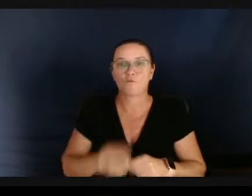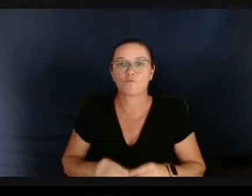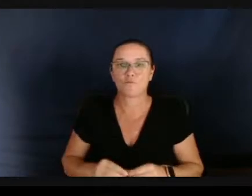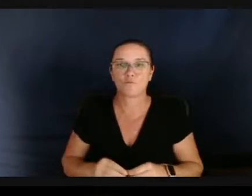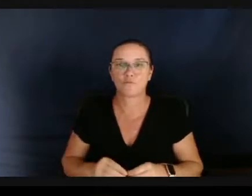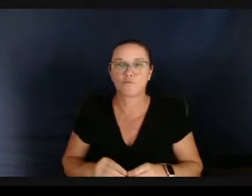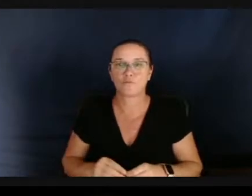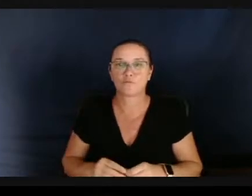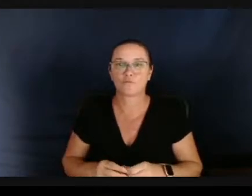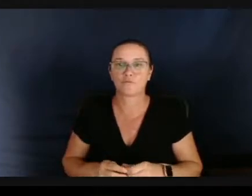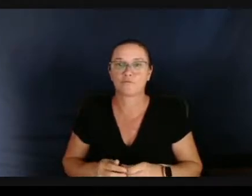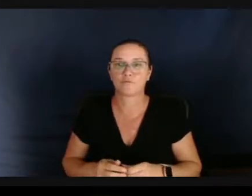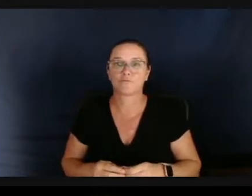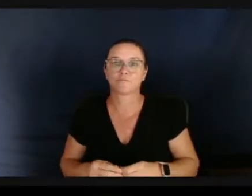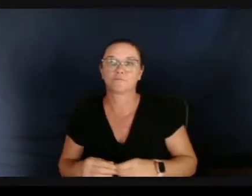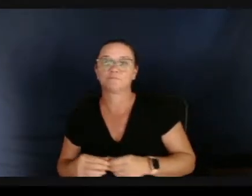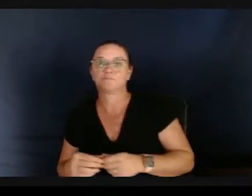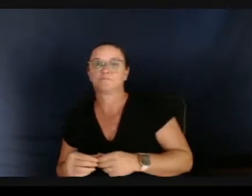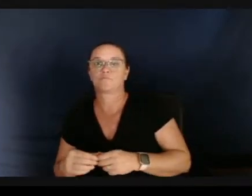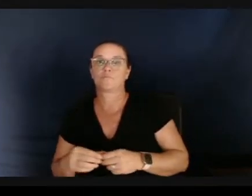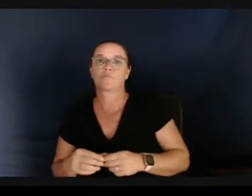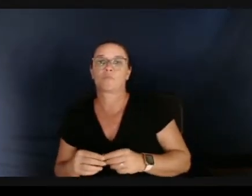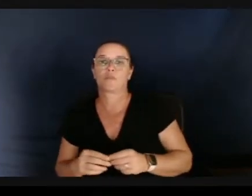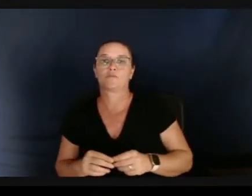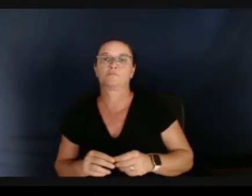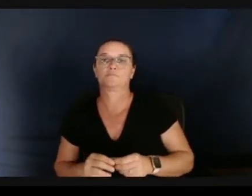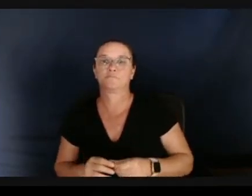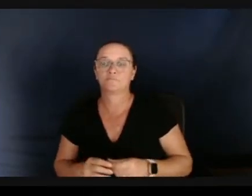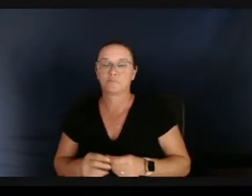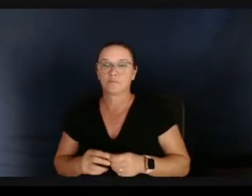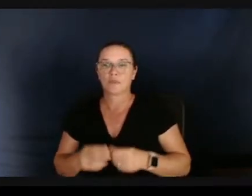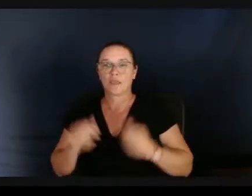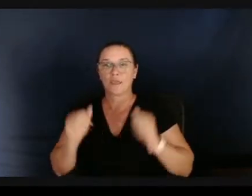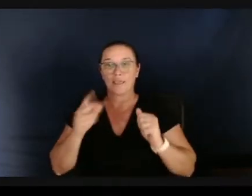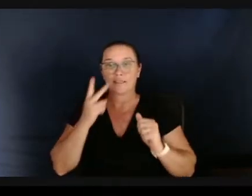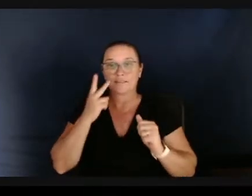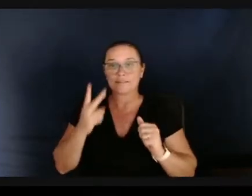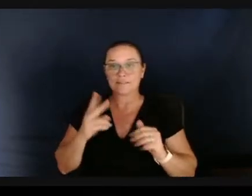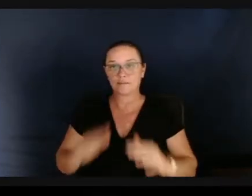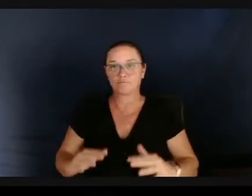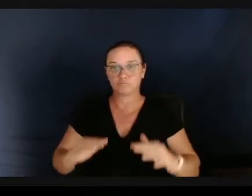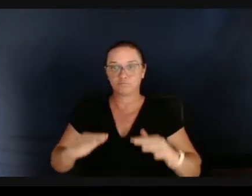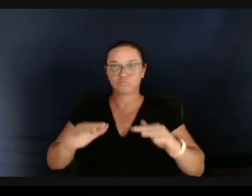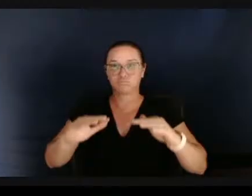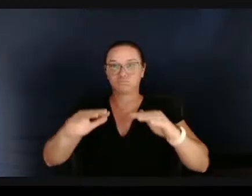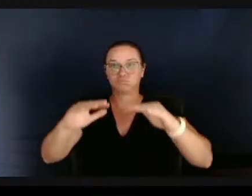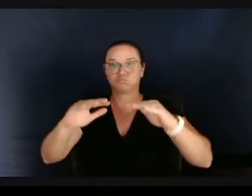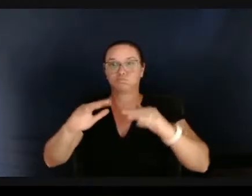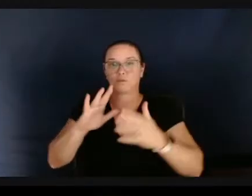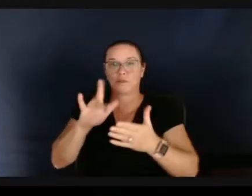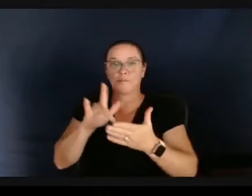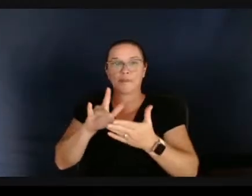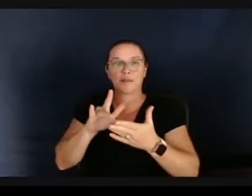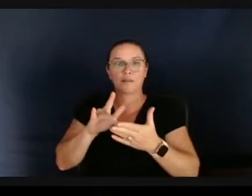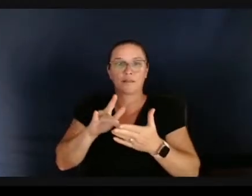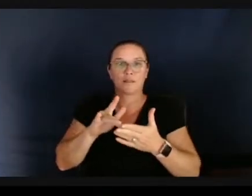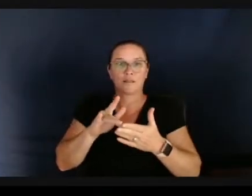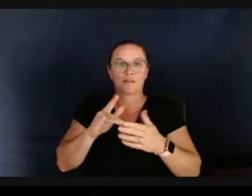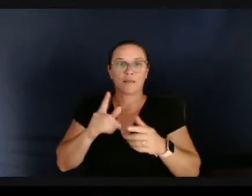Several of these dark flows, and they can be seen to rise right through there. You see our